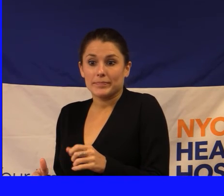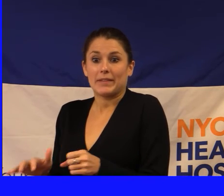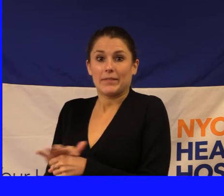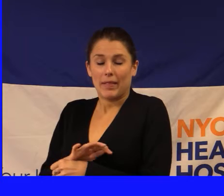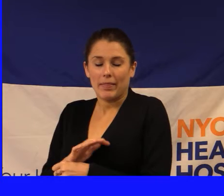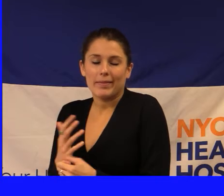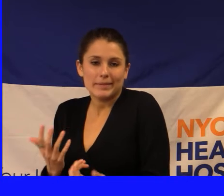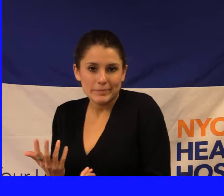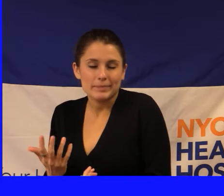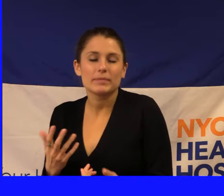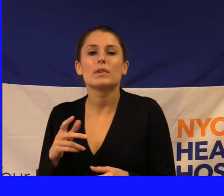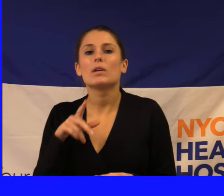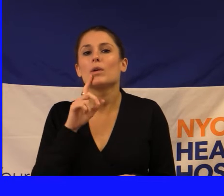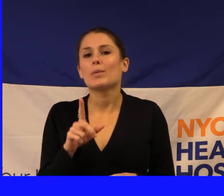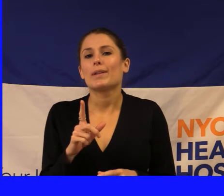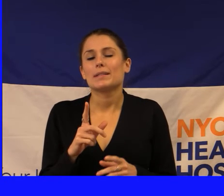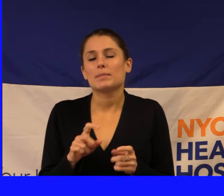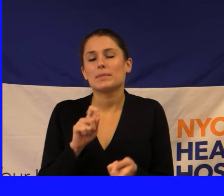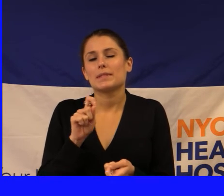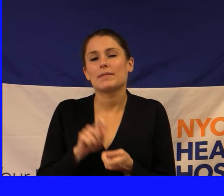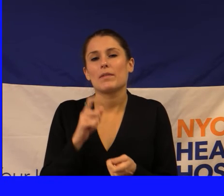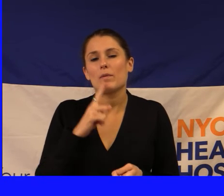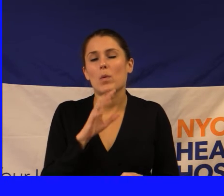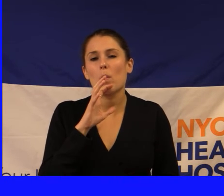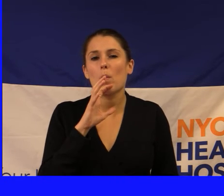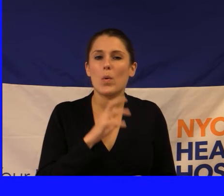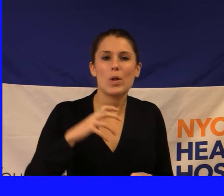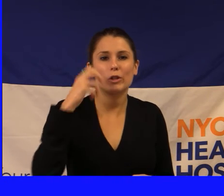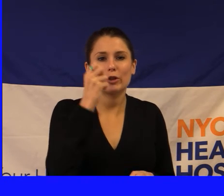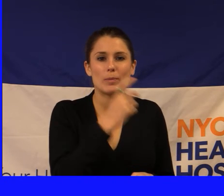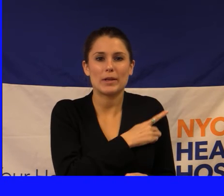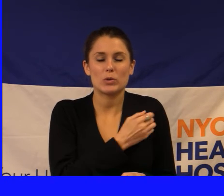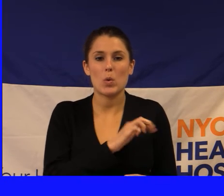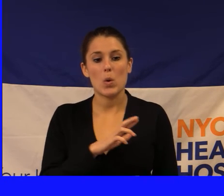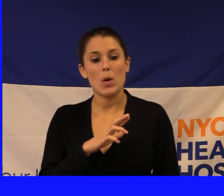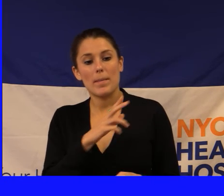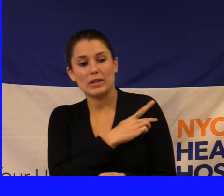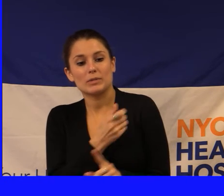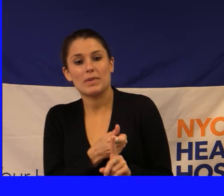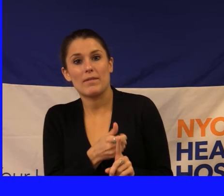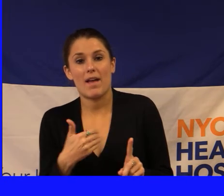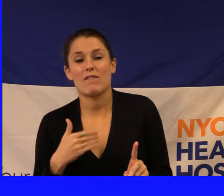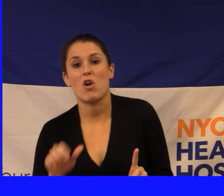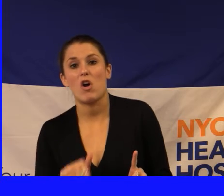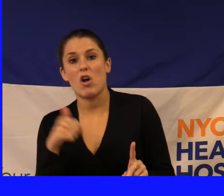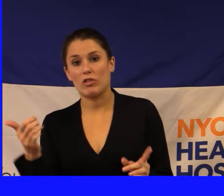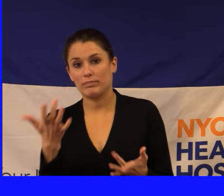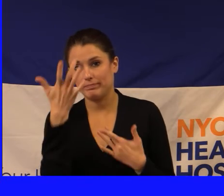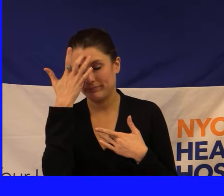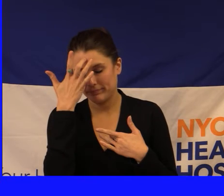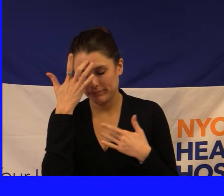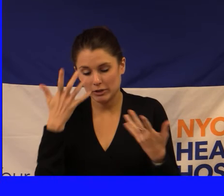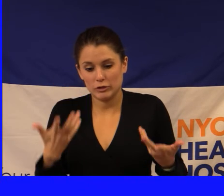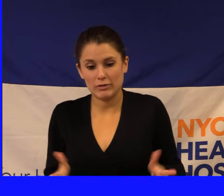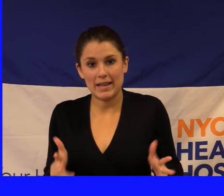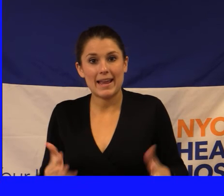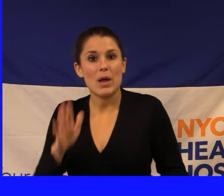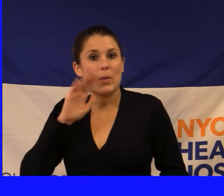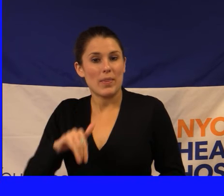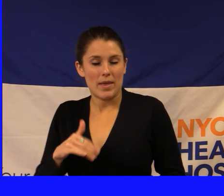for older patients or patients with comorbidities, where I know I and other primary care doctors feel very